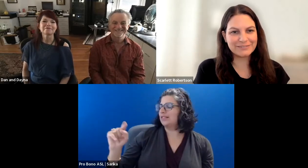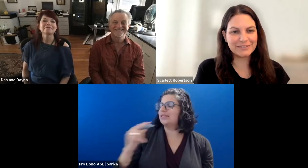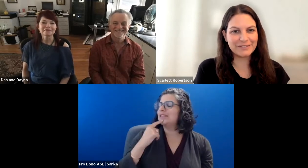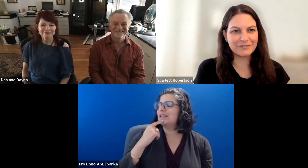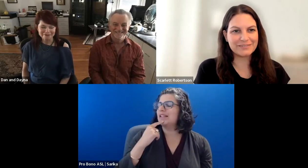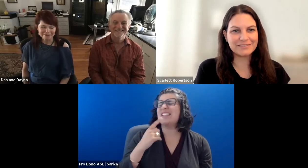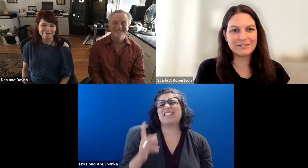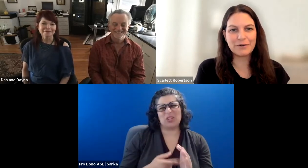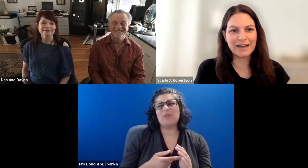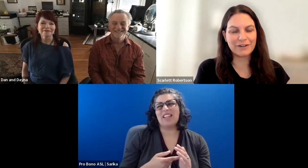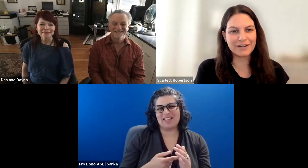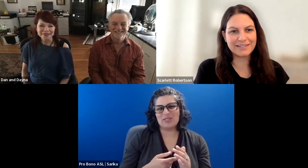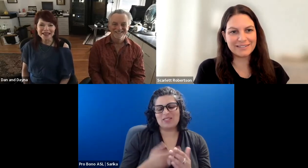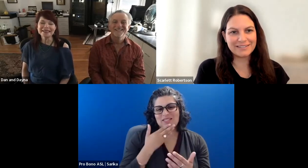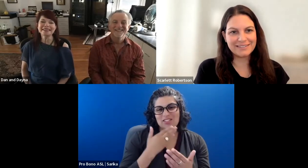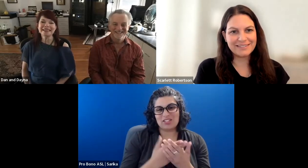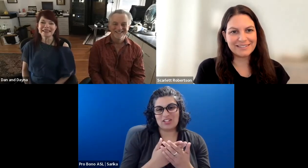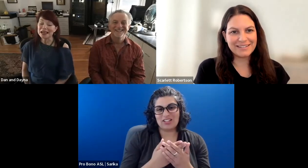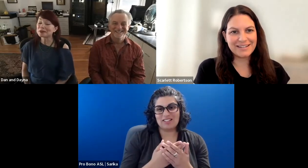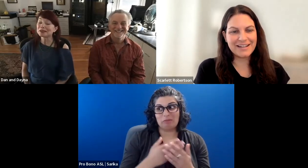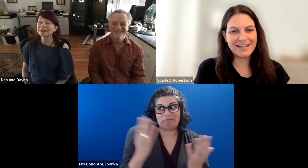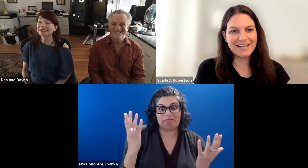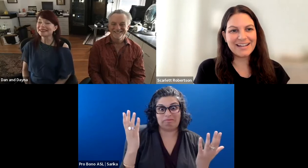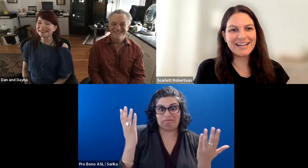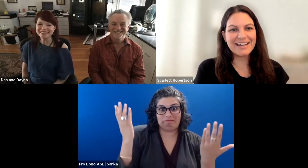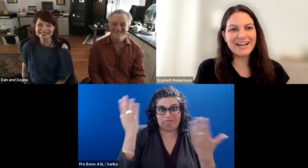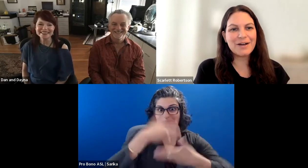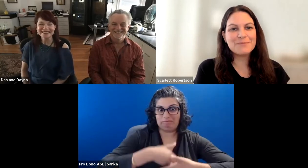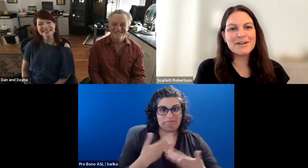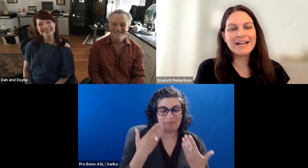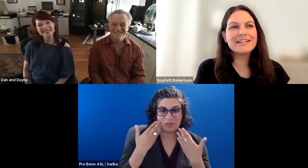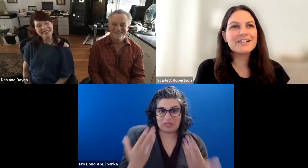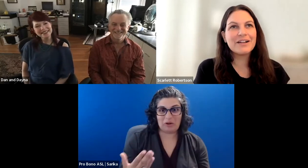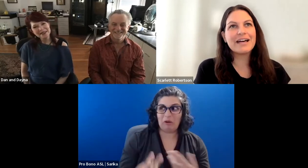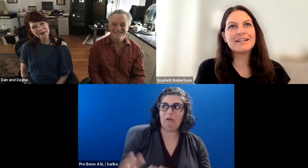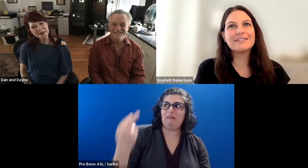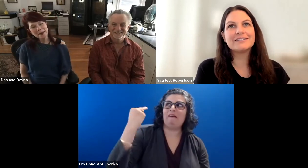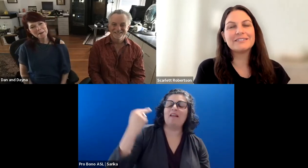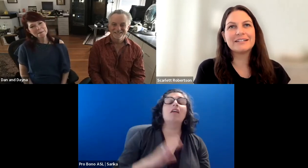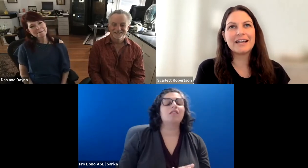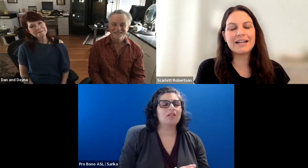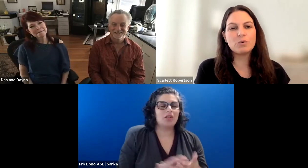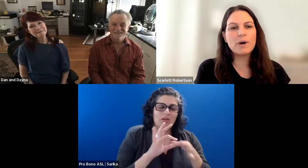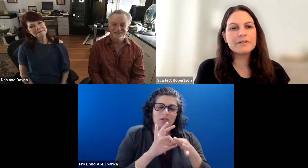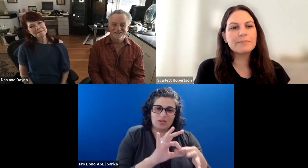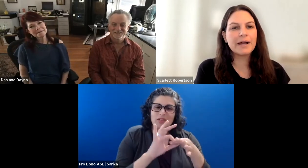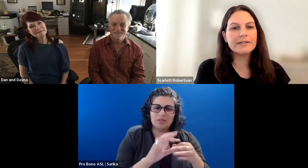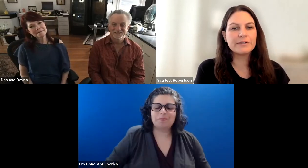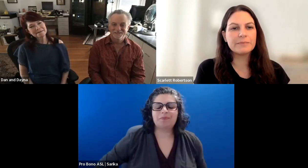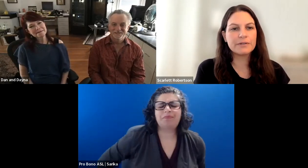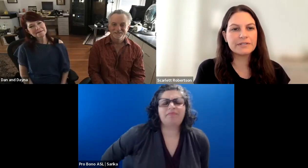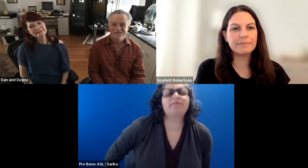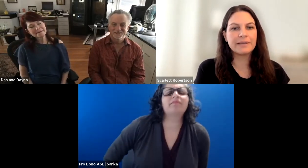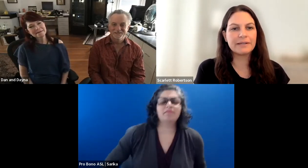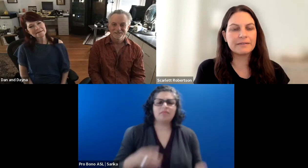you know now, right? Absolutely. I guess along that line, what surprised